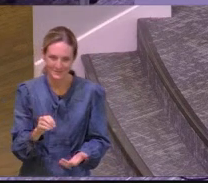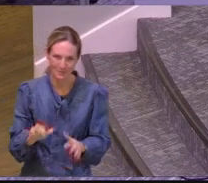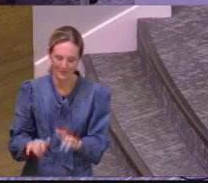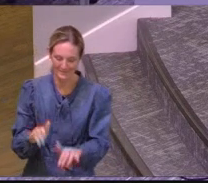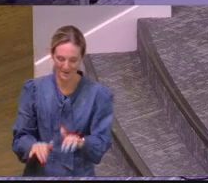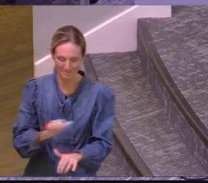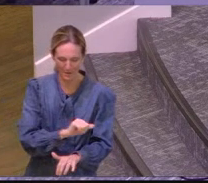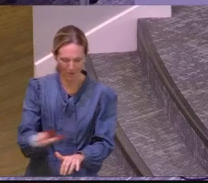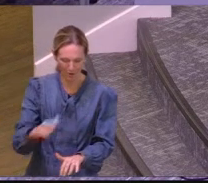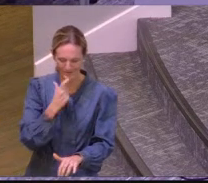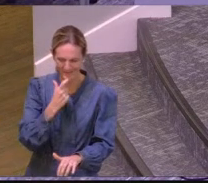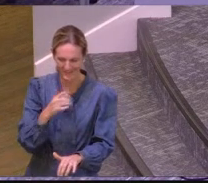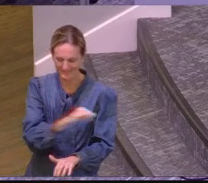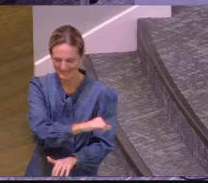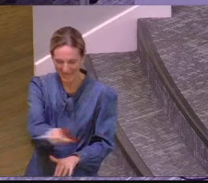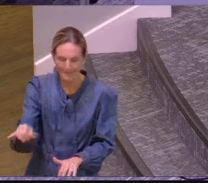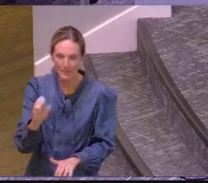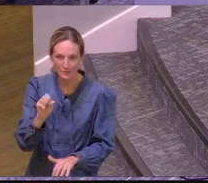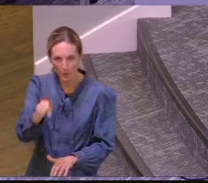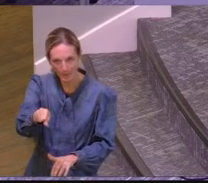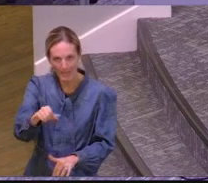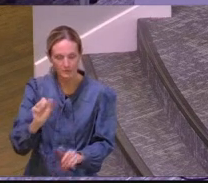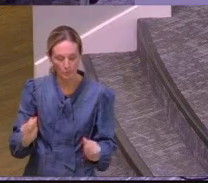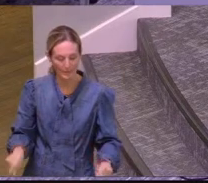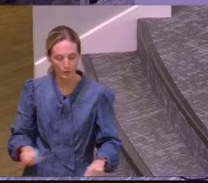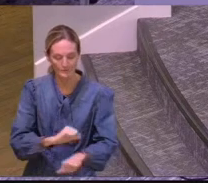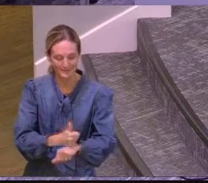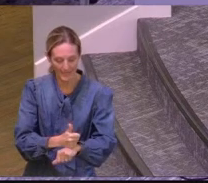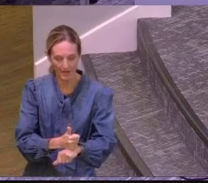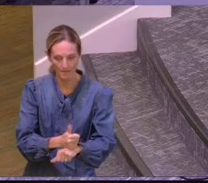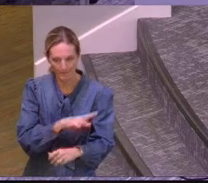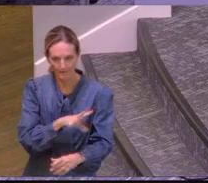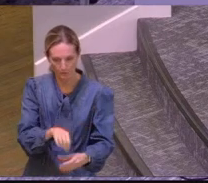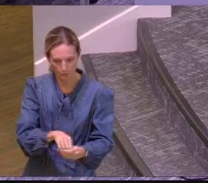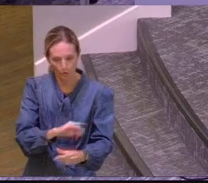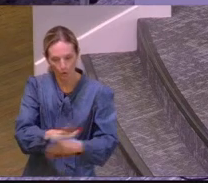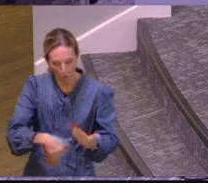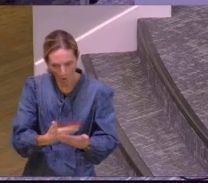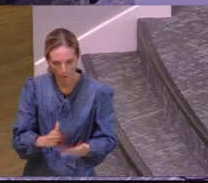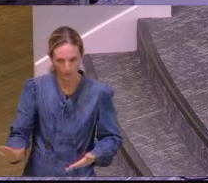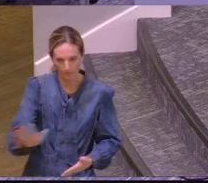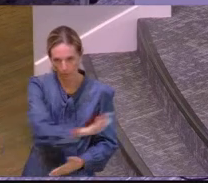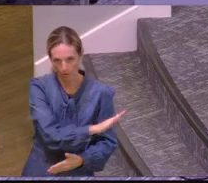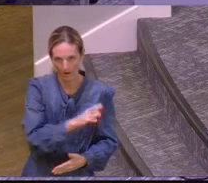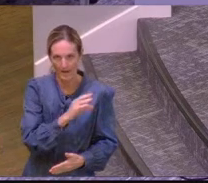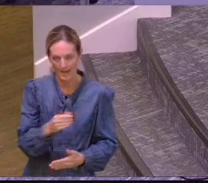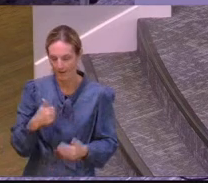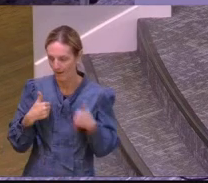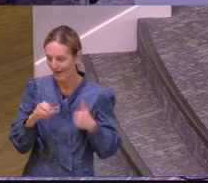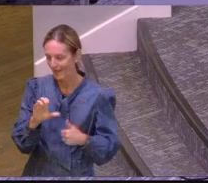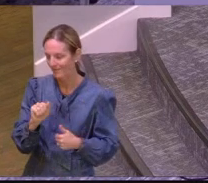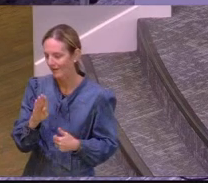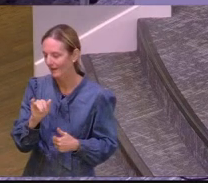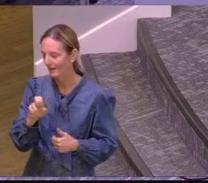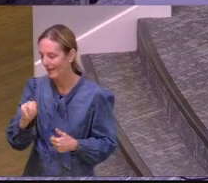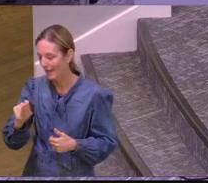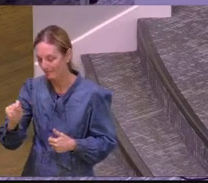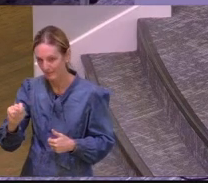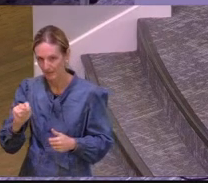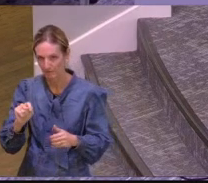definite direction. It's some of the thoughts that we've had with our cabinet already. You know, the my